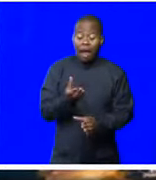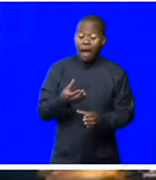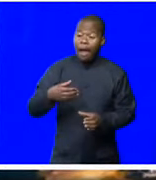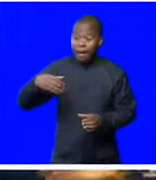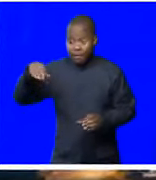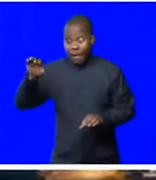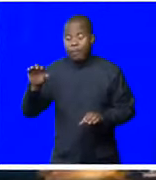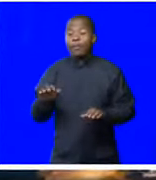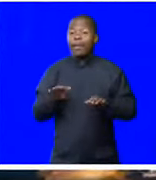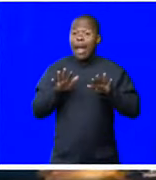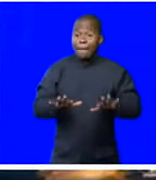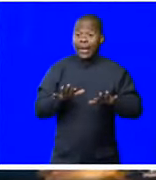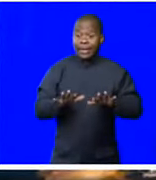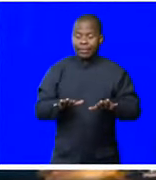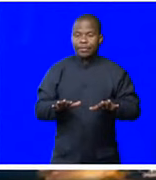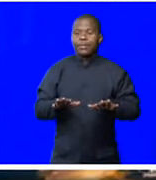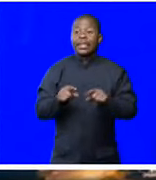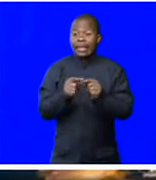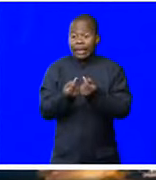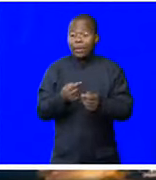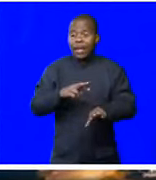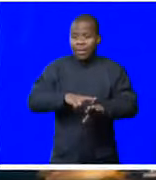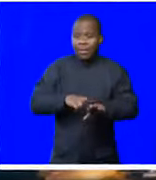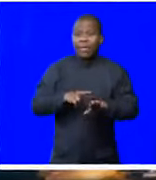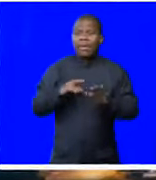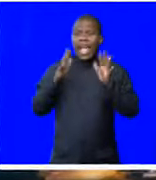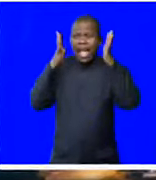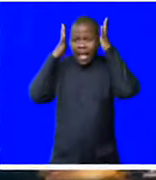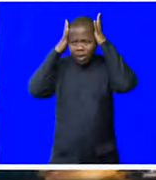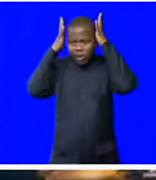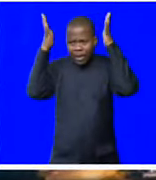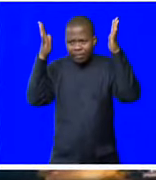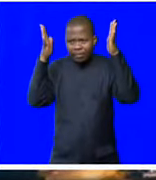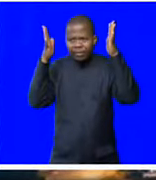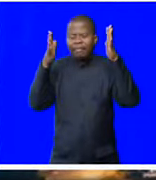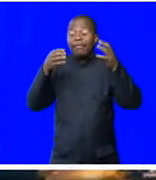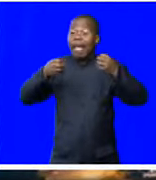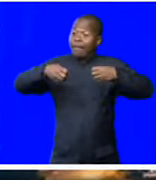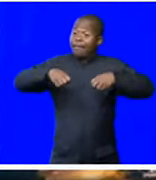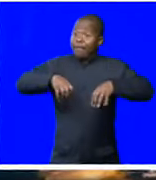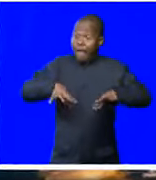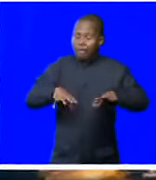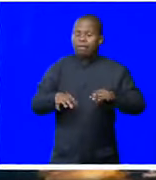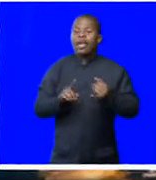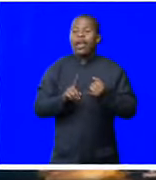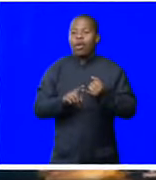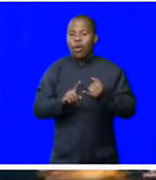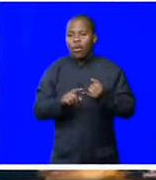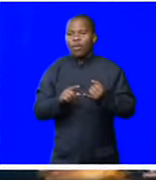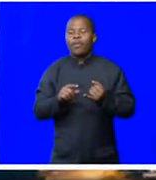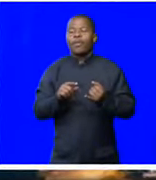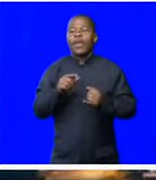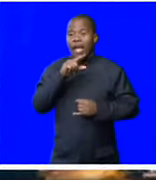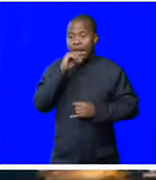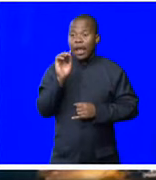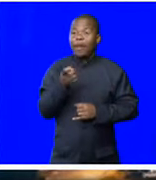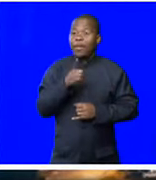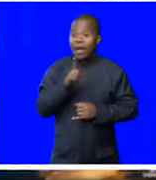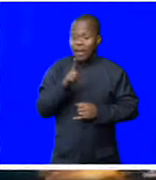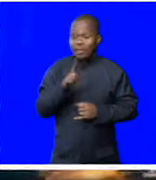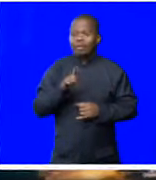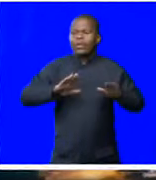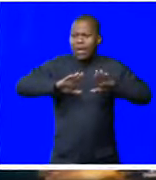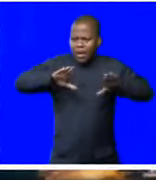another unsuccessful day for Team Eswatini at this year's Commonwealth Games in Birmingham, England. Swimming stars Manga Dlamini